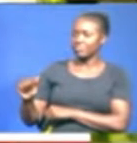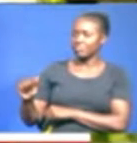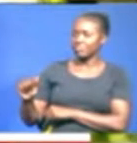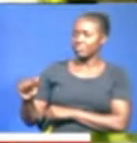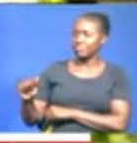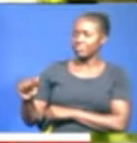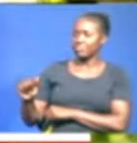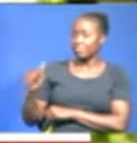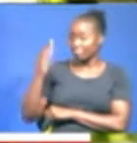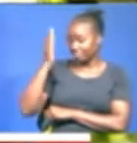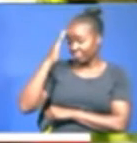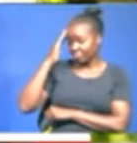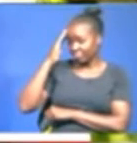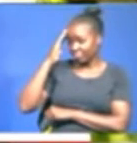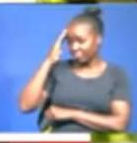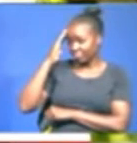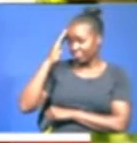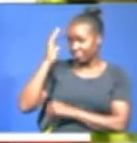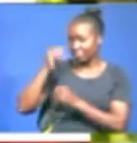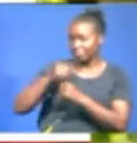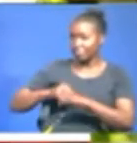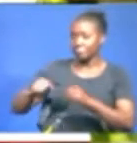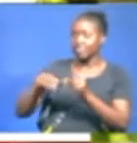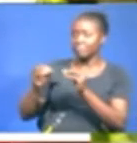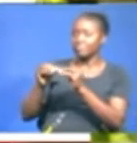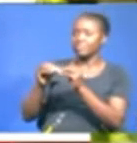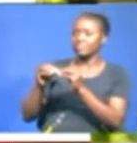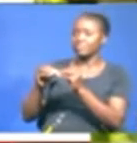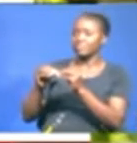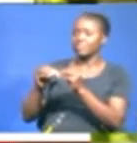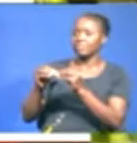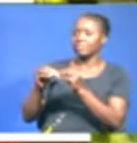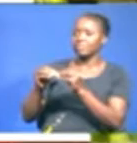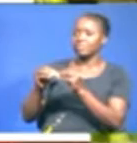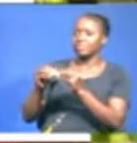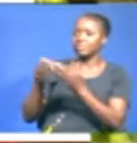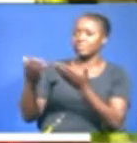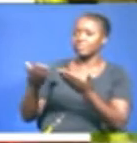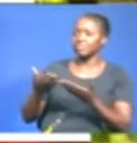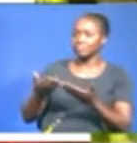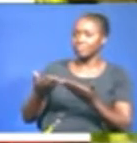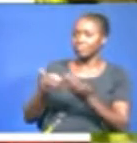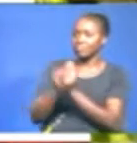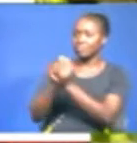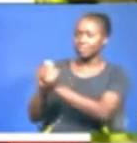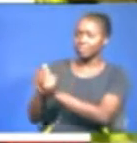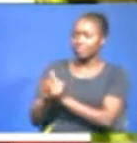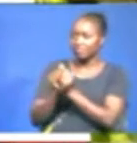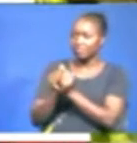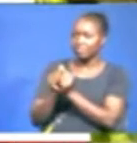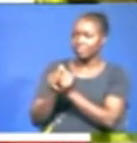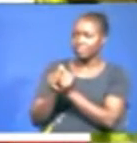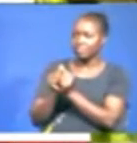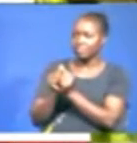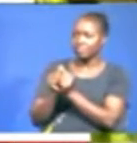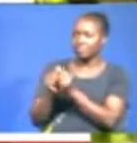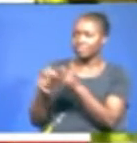Do you know, I chair a meeting that brings in together